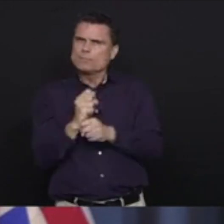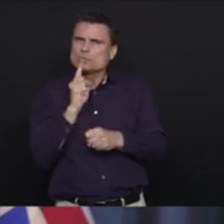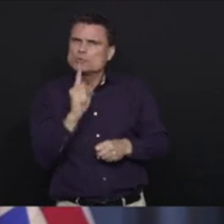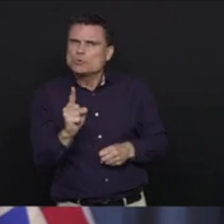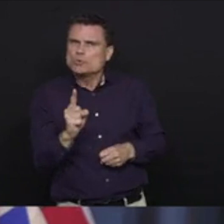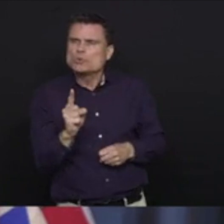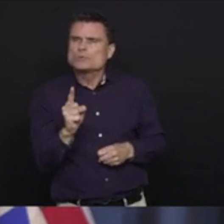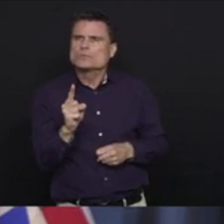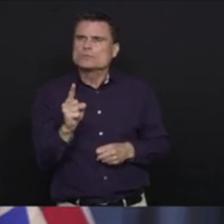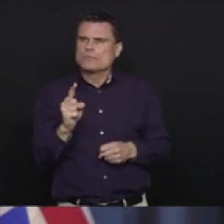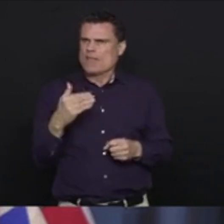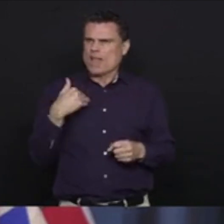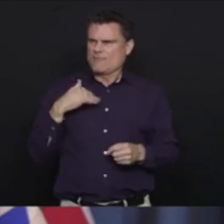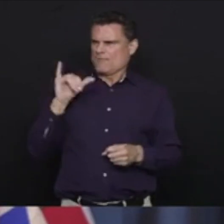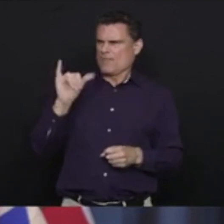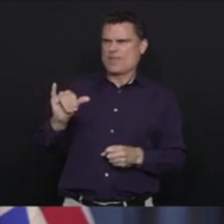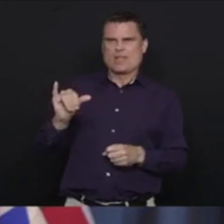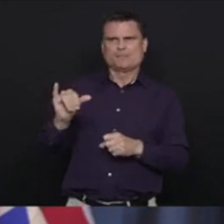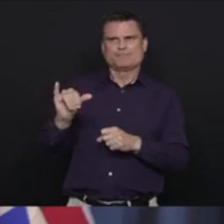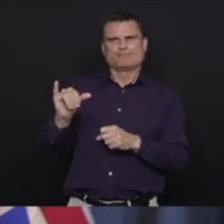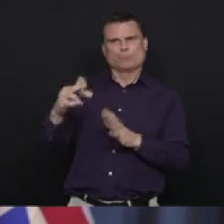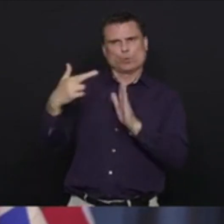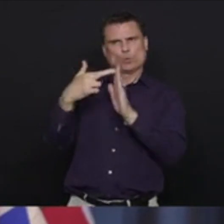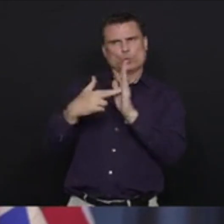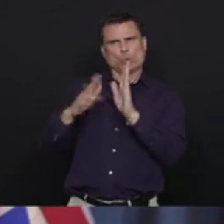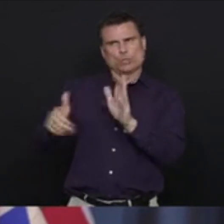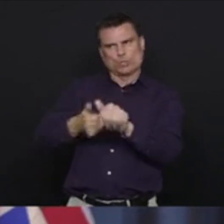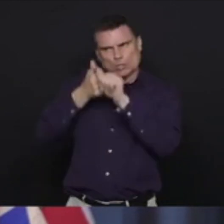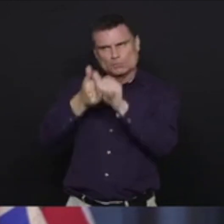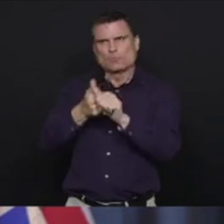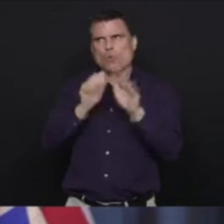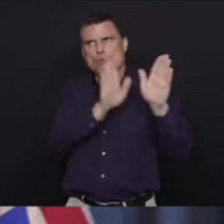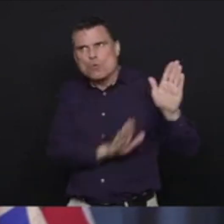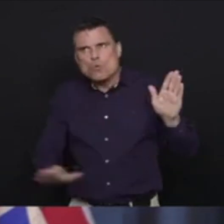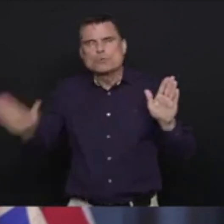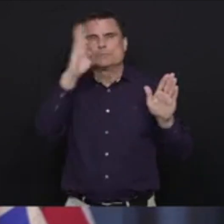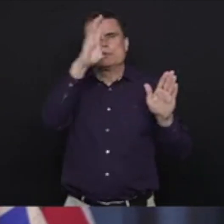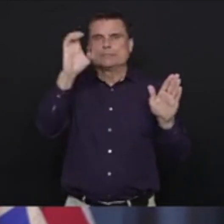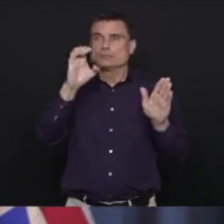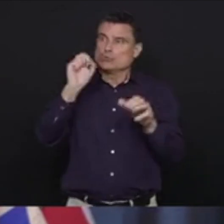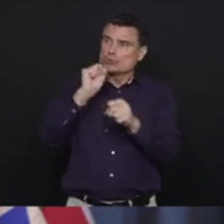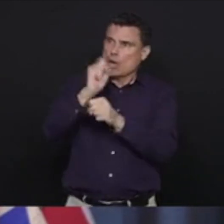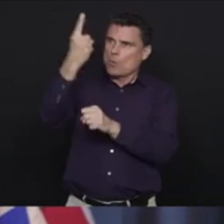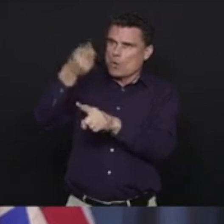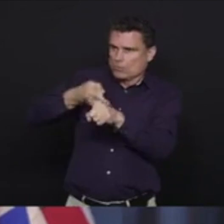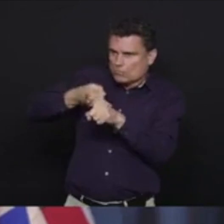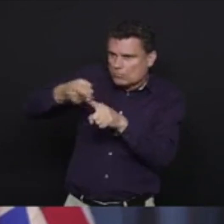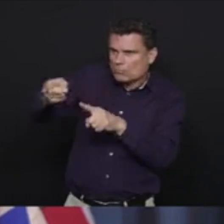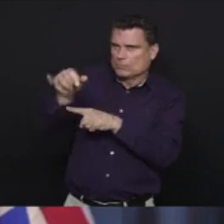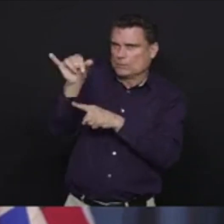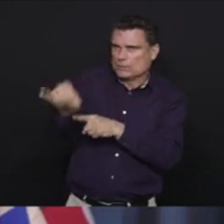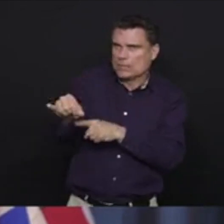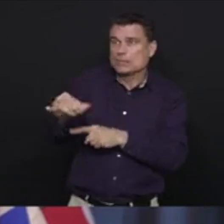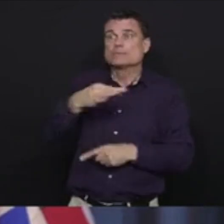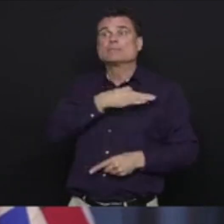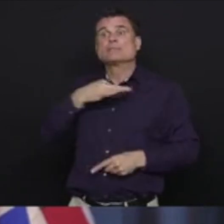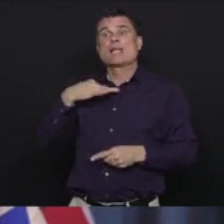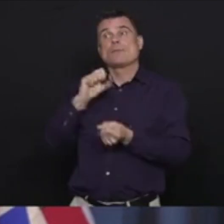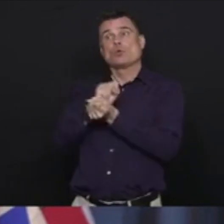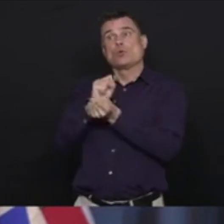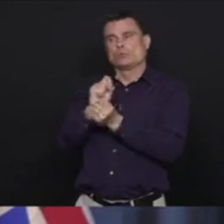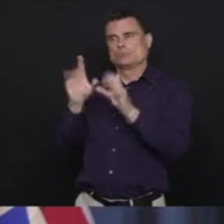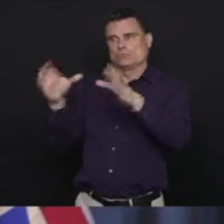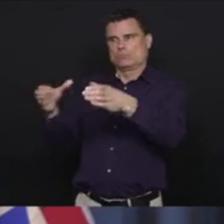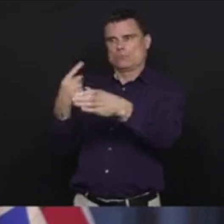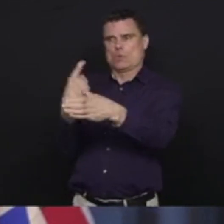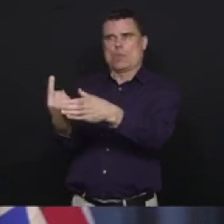facility. And as we've talked about before, part of the issues were subcontracting out and private contractors who had people working at